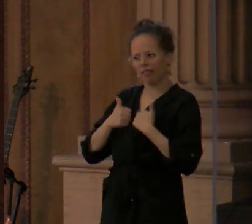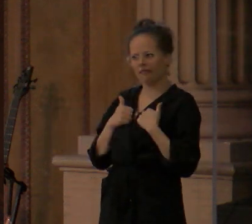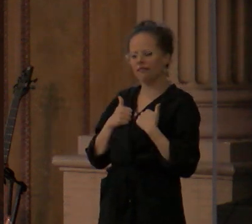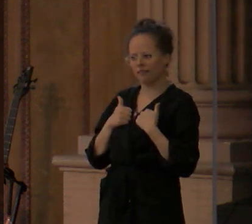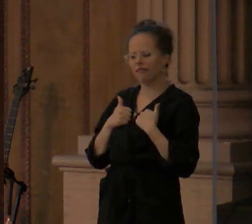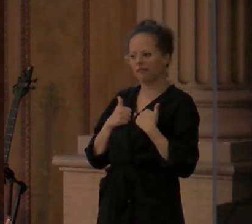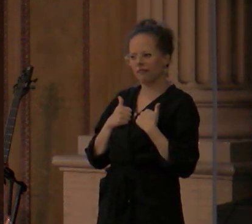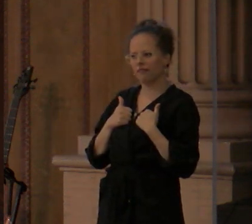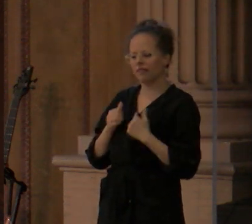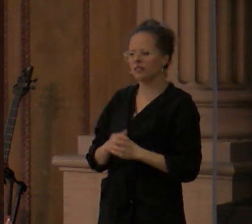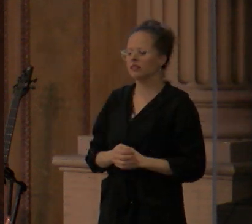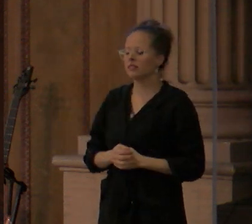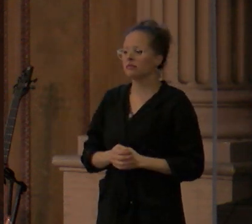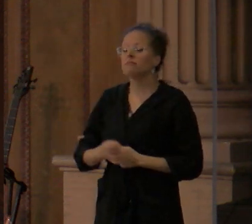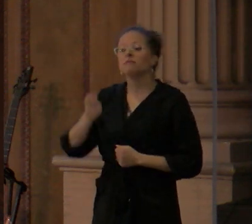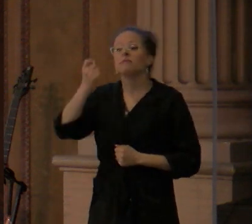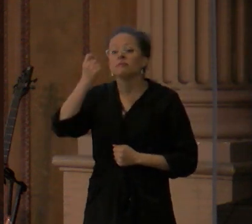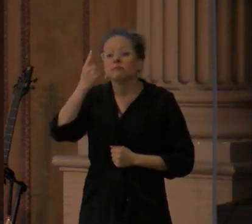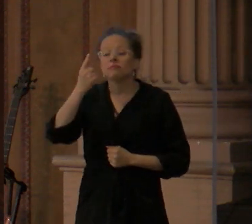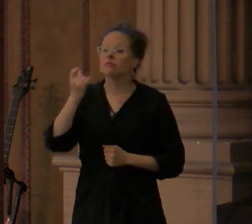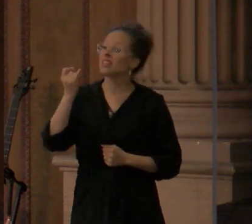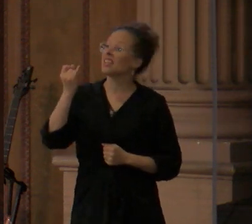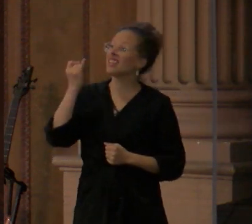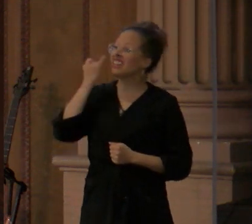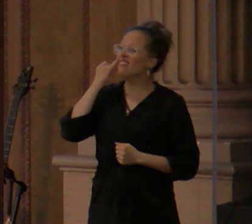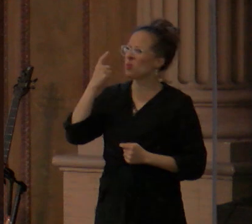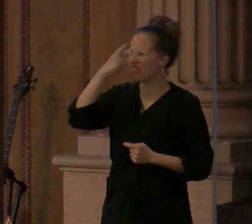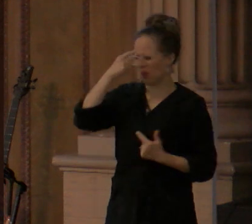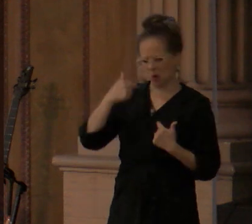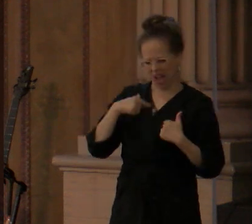I've sinned and therefore I could never truly know God,